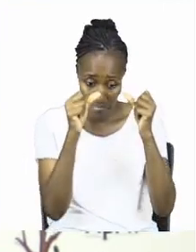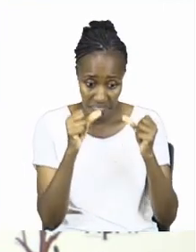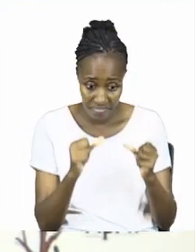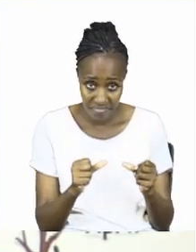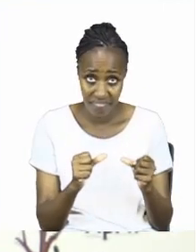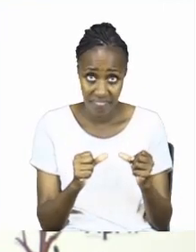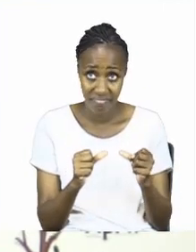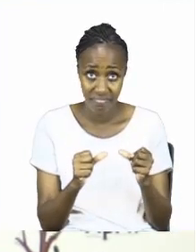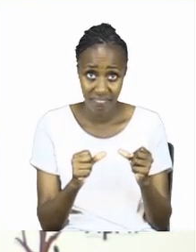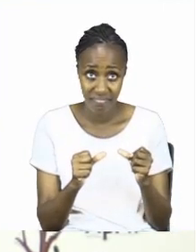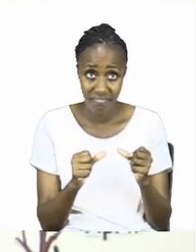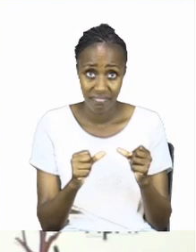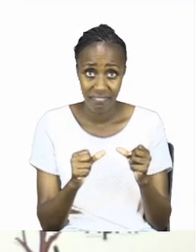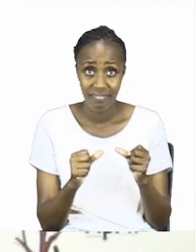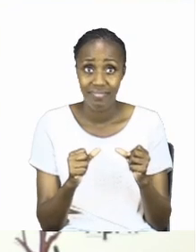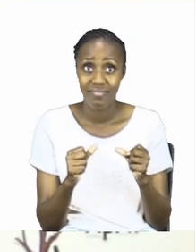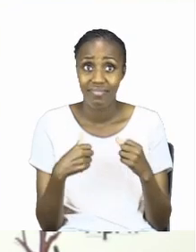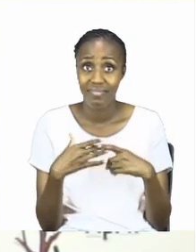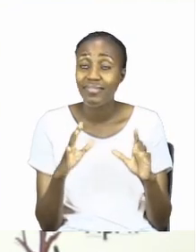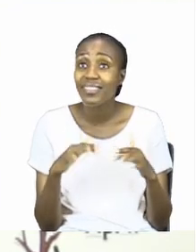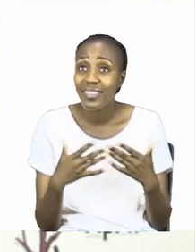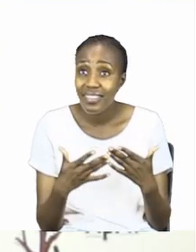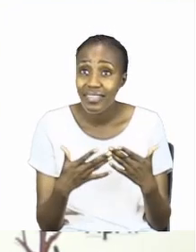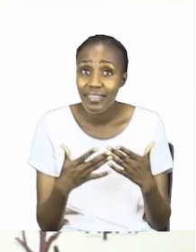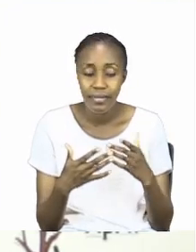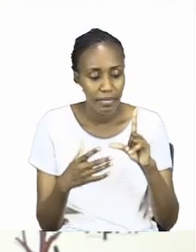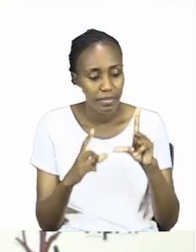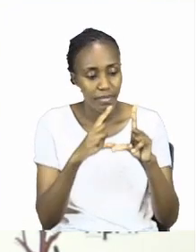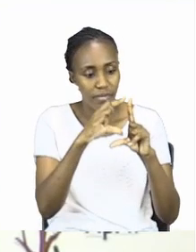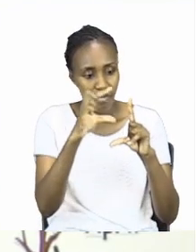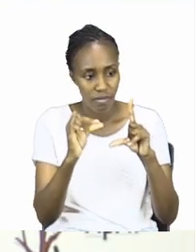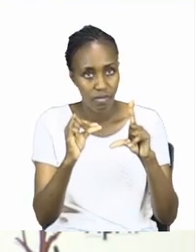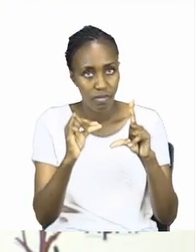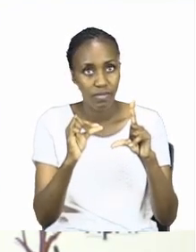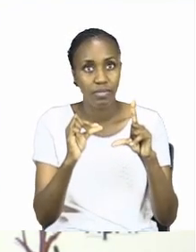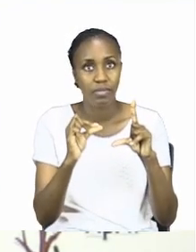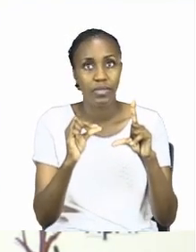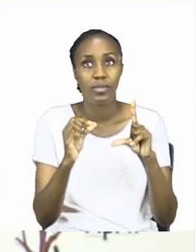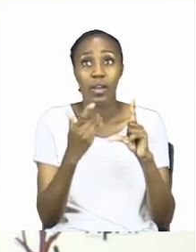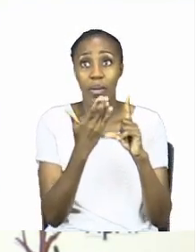right next to it you can go ahead and trace around your big leaf with